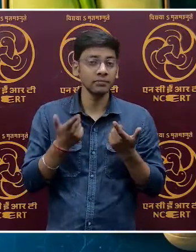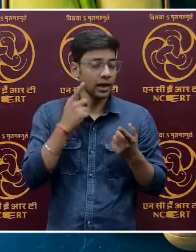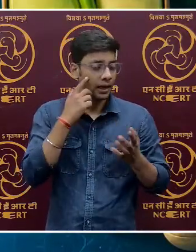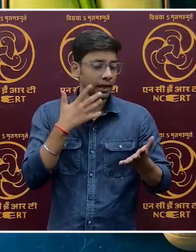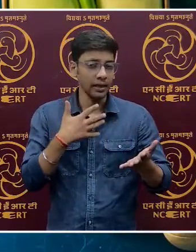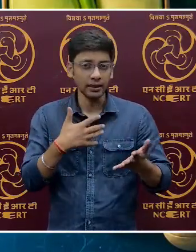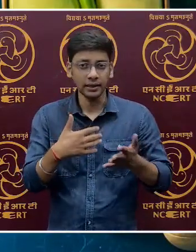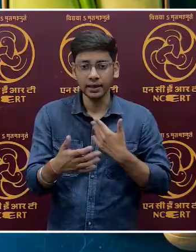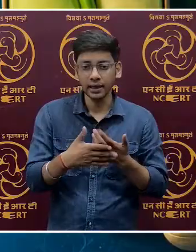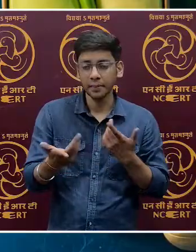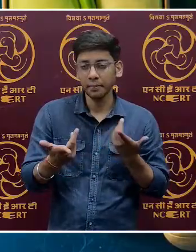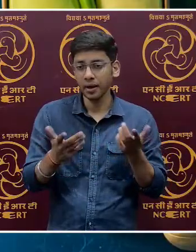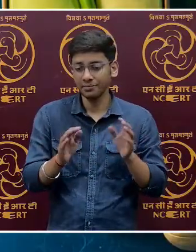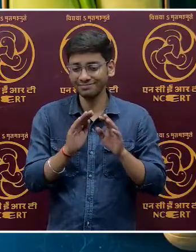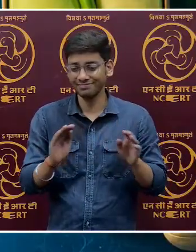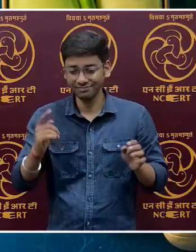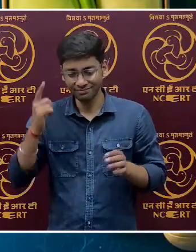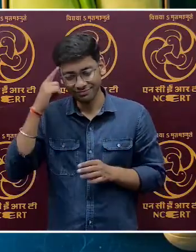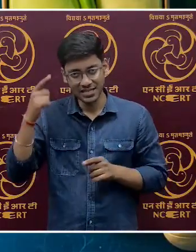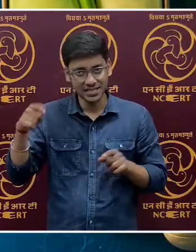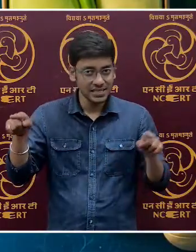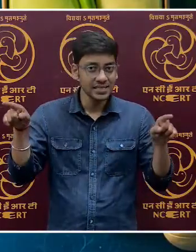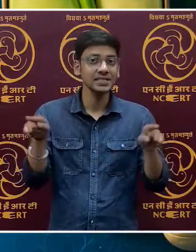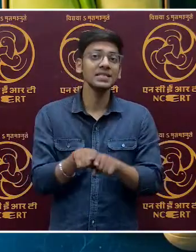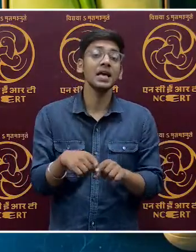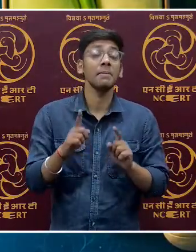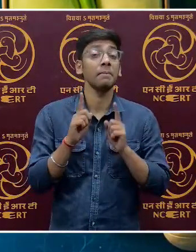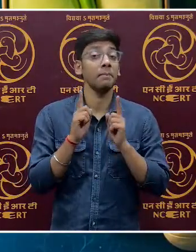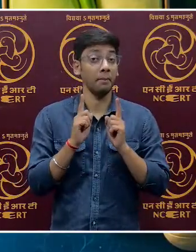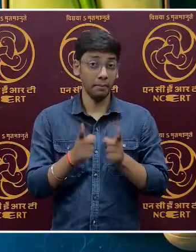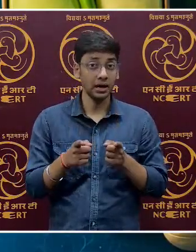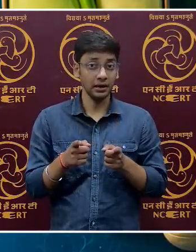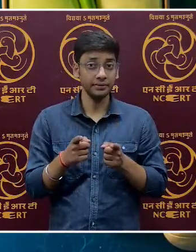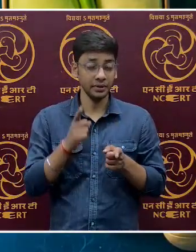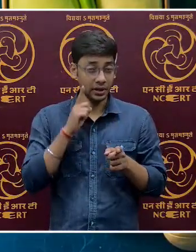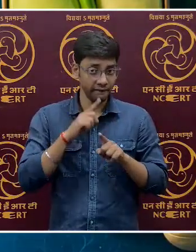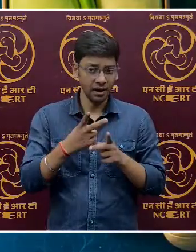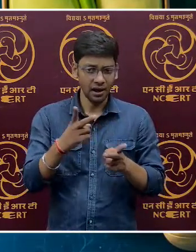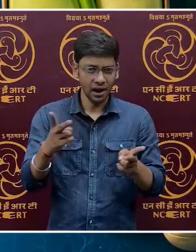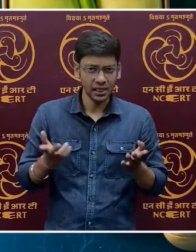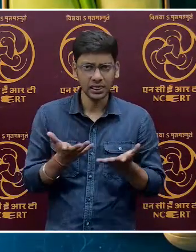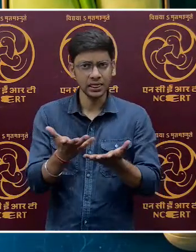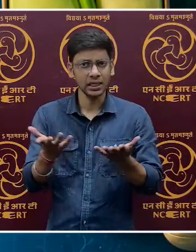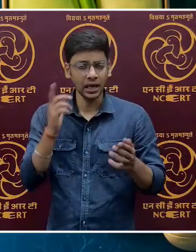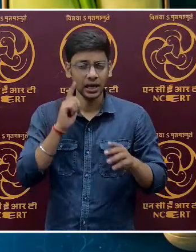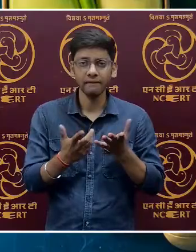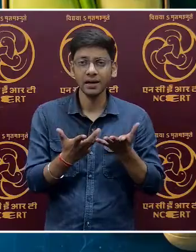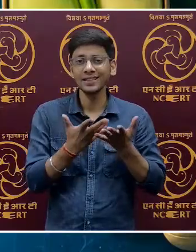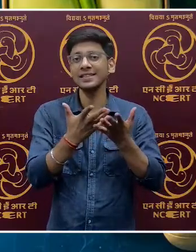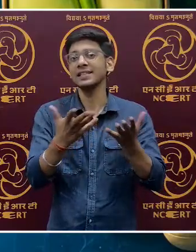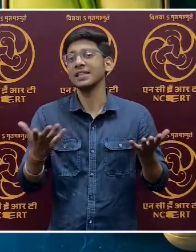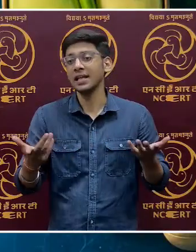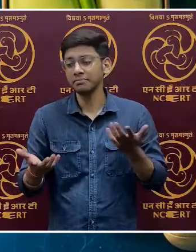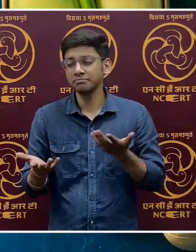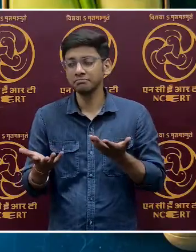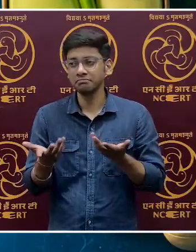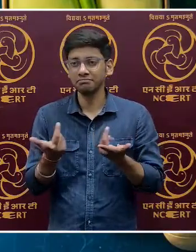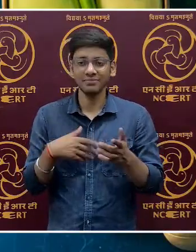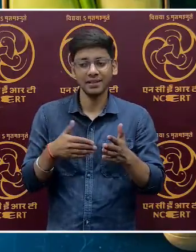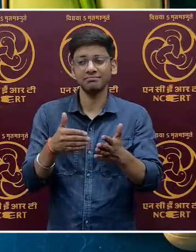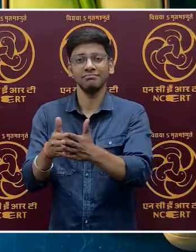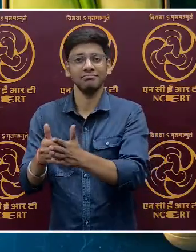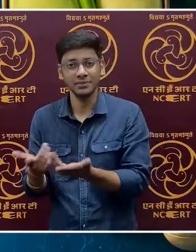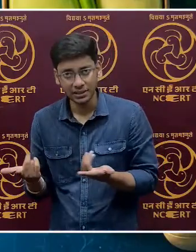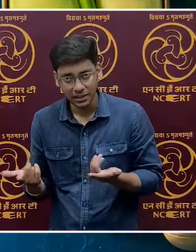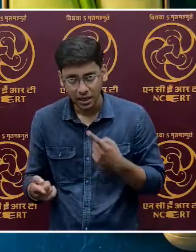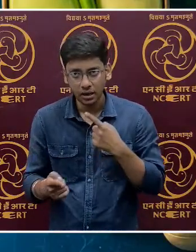curiosity of a student is going to remain same, but the other things like physical obstacles,